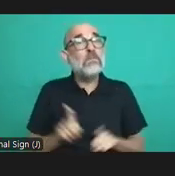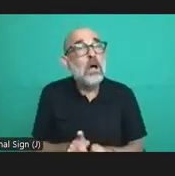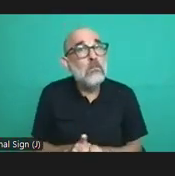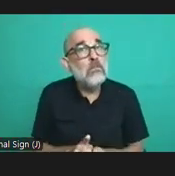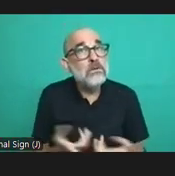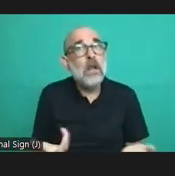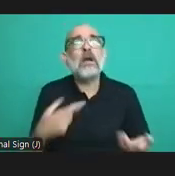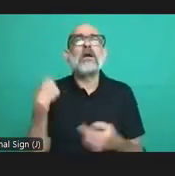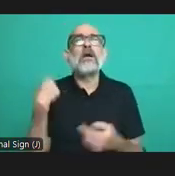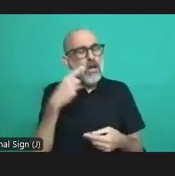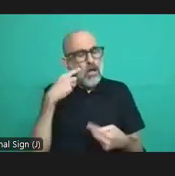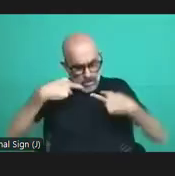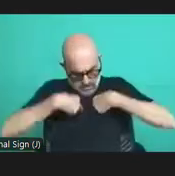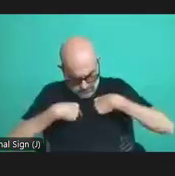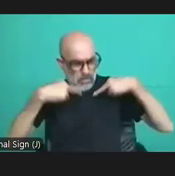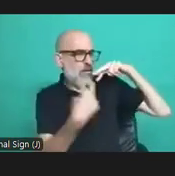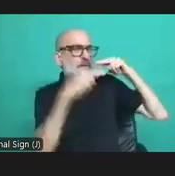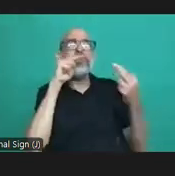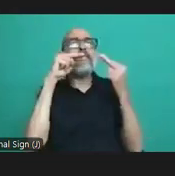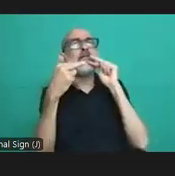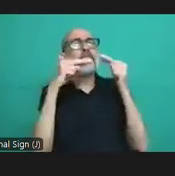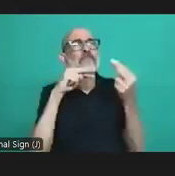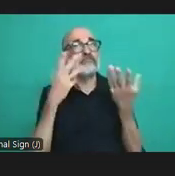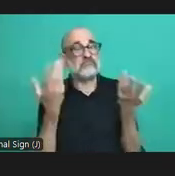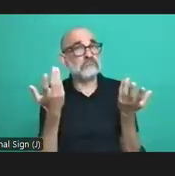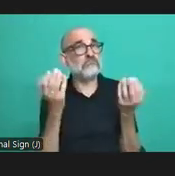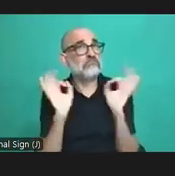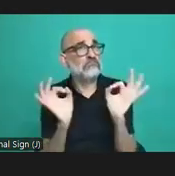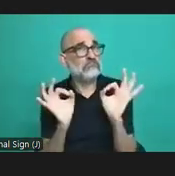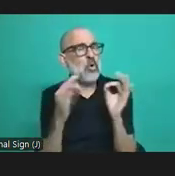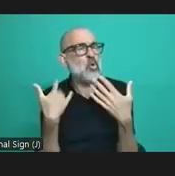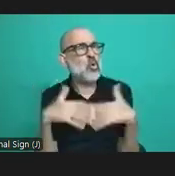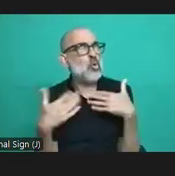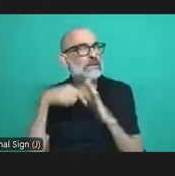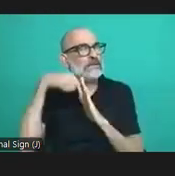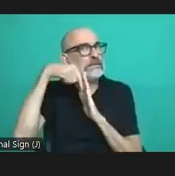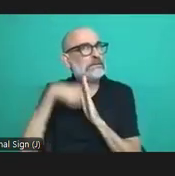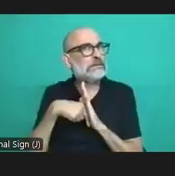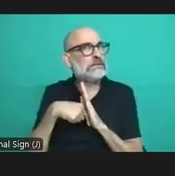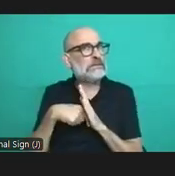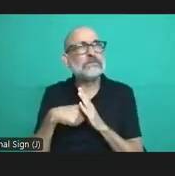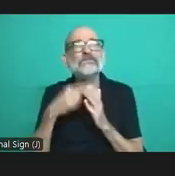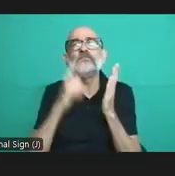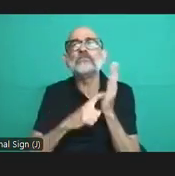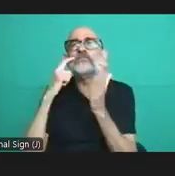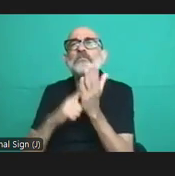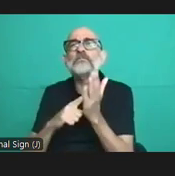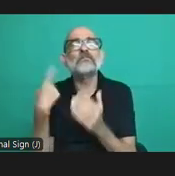strengthen, what we're doing well, and what we could do better. Having said